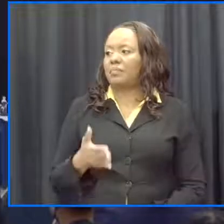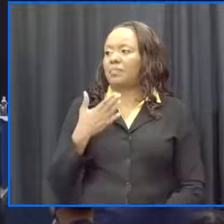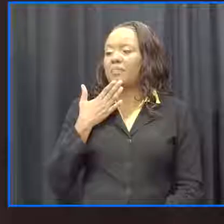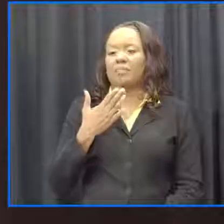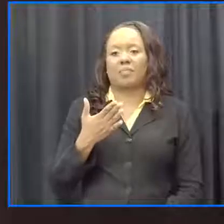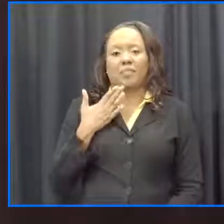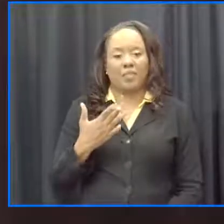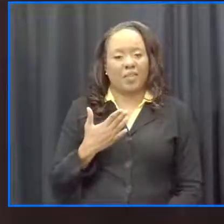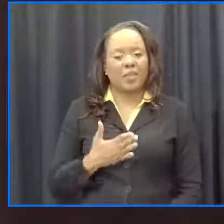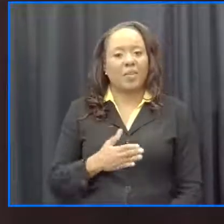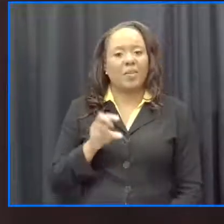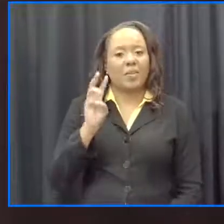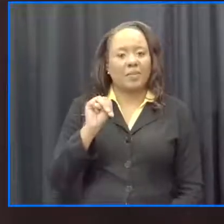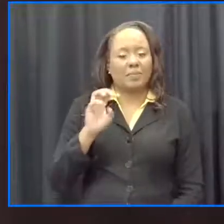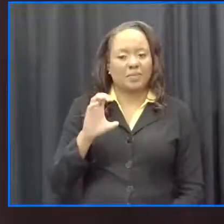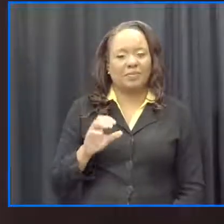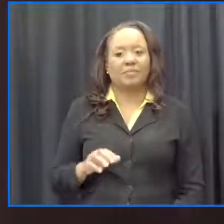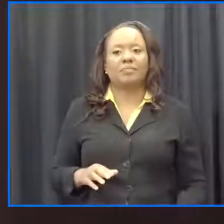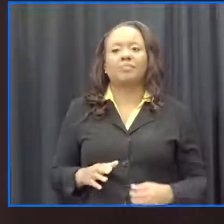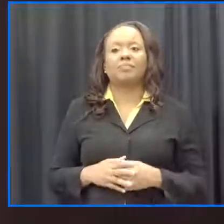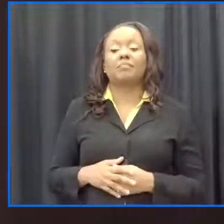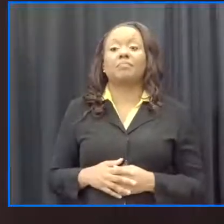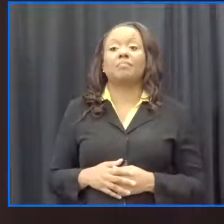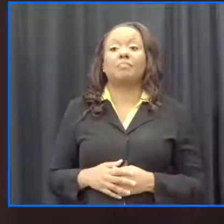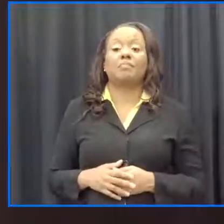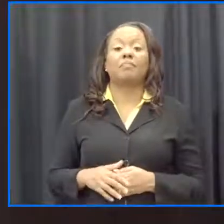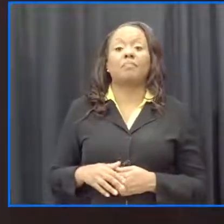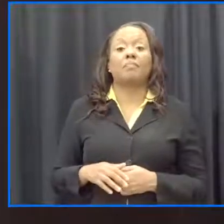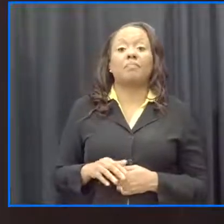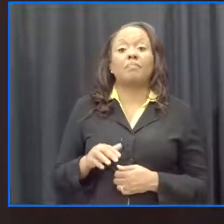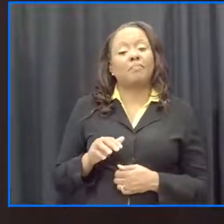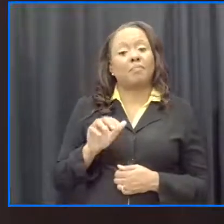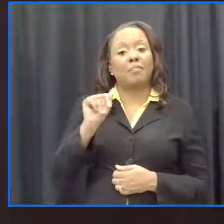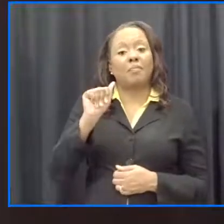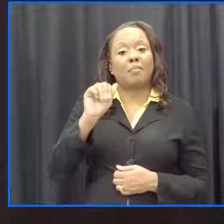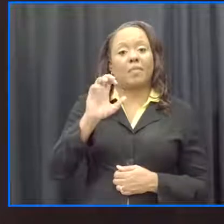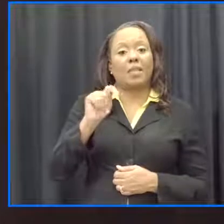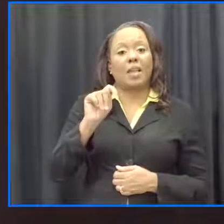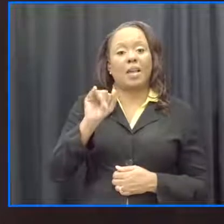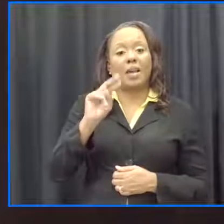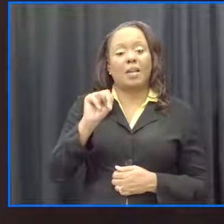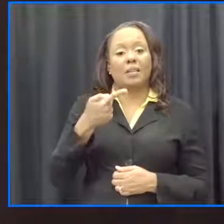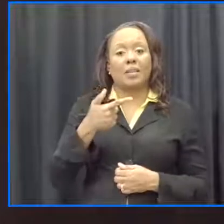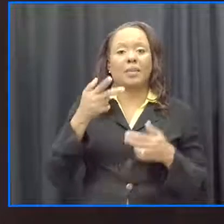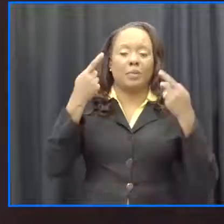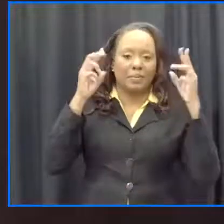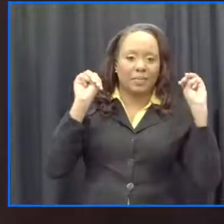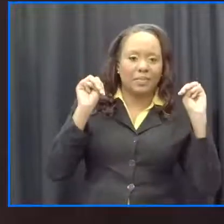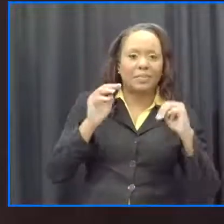Thank you, Master of Ceremonies, Acting Prime Minister, Chief